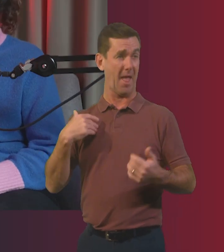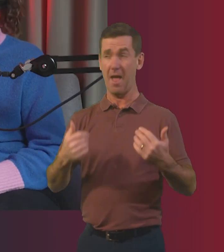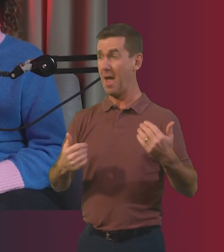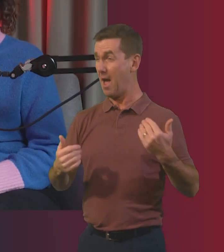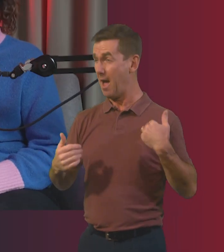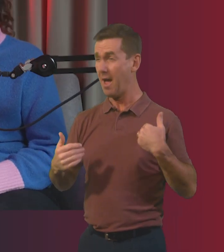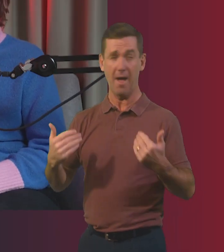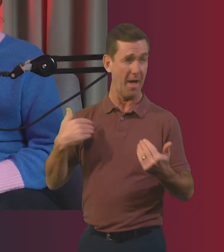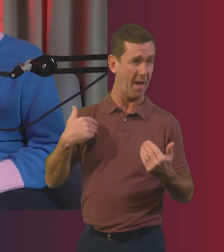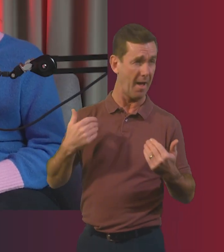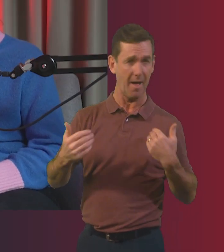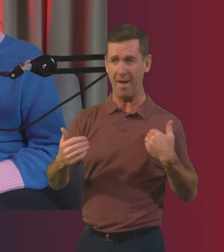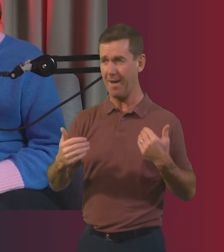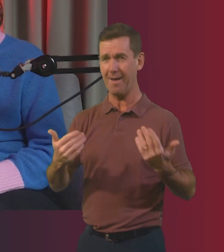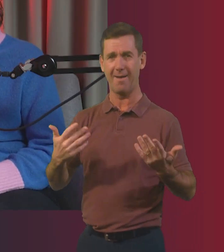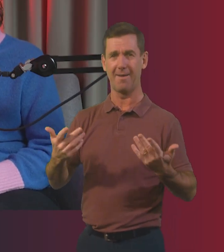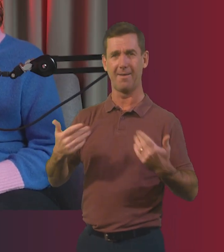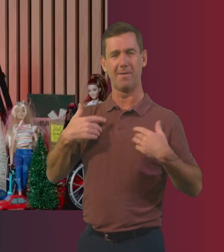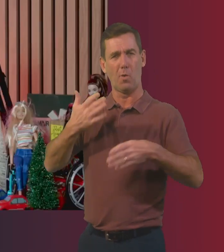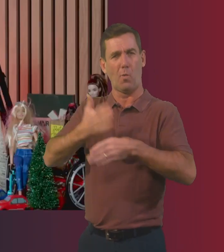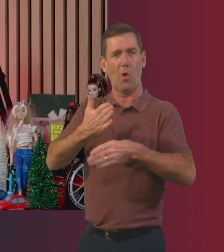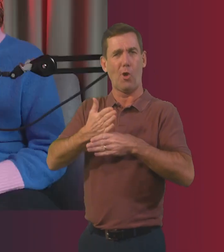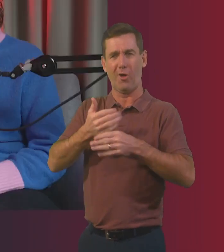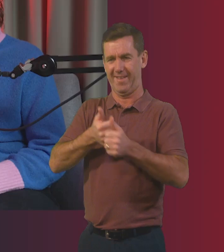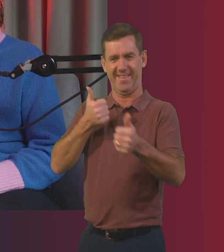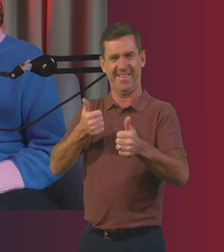sort of people at work, the people I was feeding. And